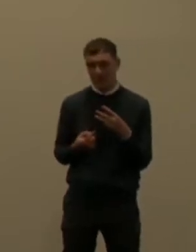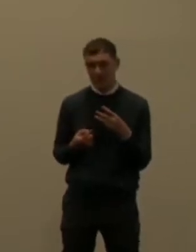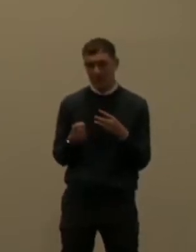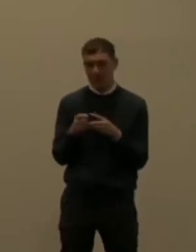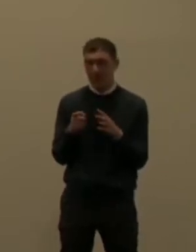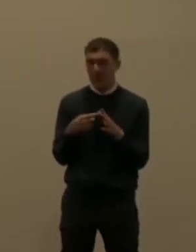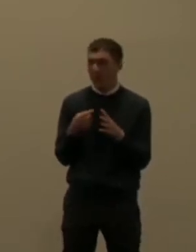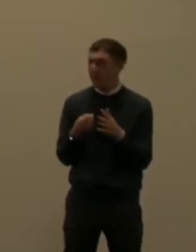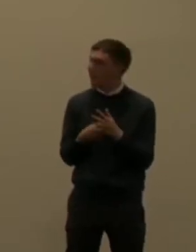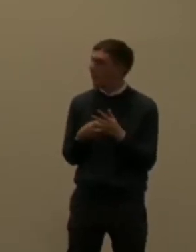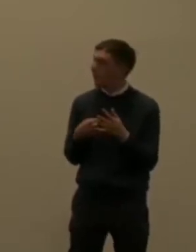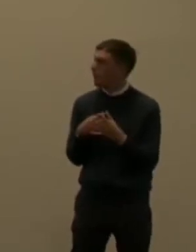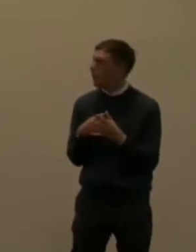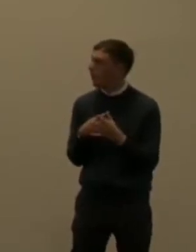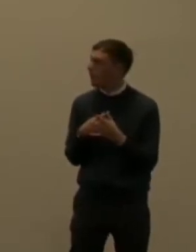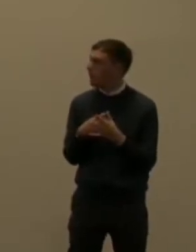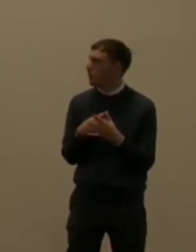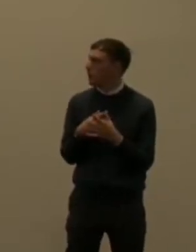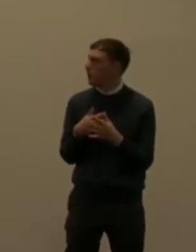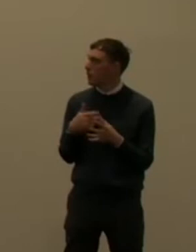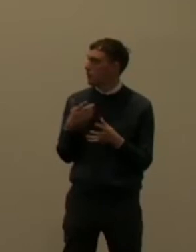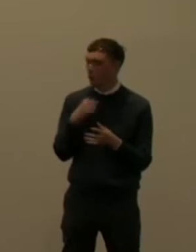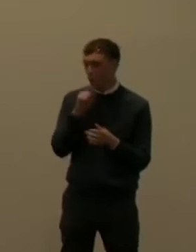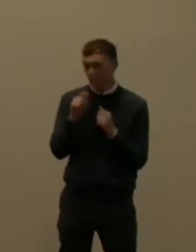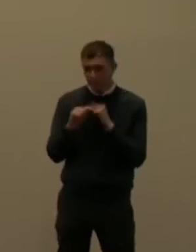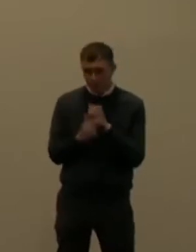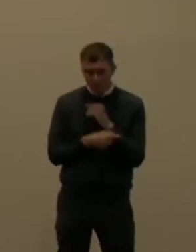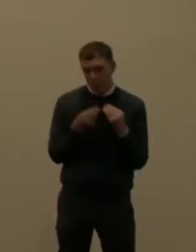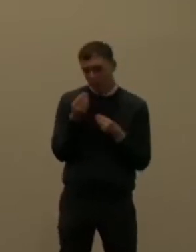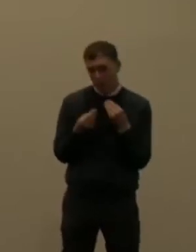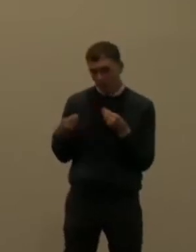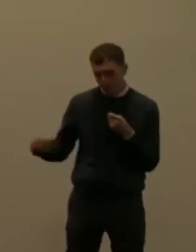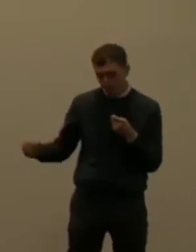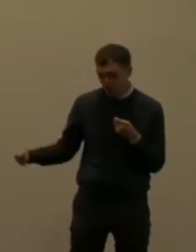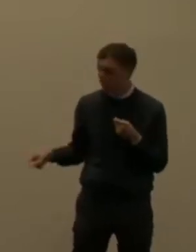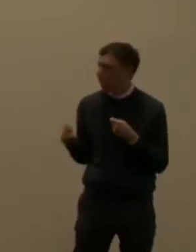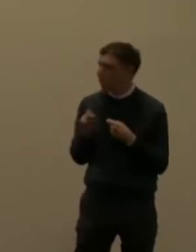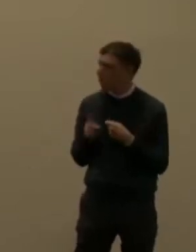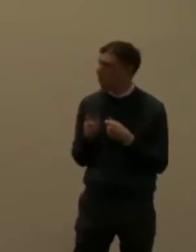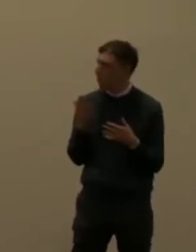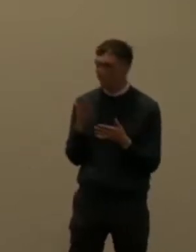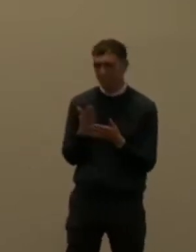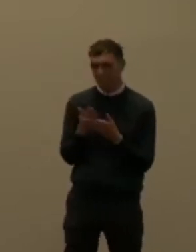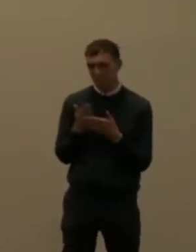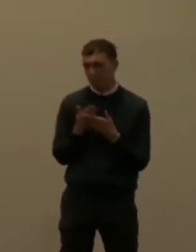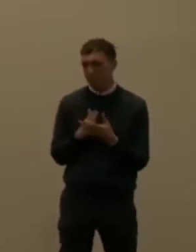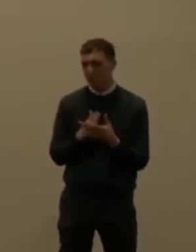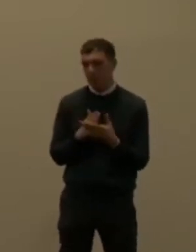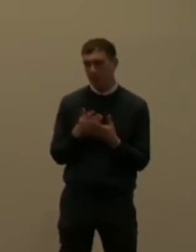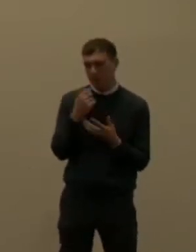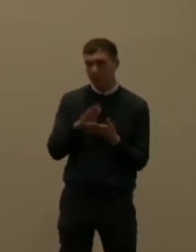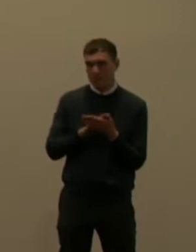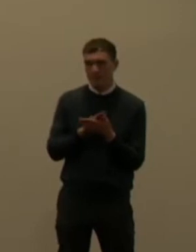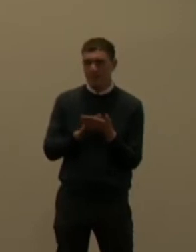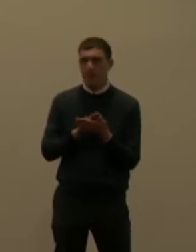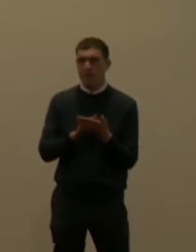parameters. So the service connection. I'm not going to go in deep into the service connection, but it's basically, you can define it